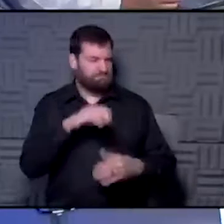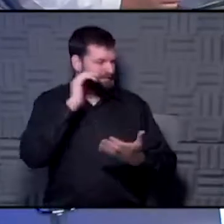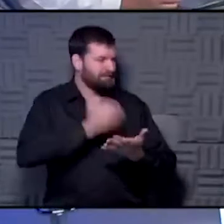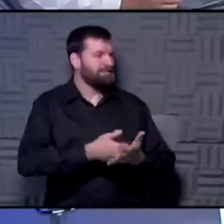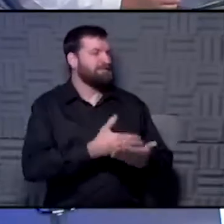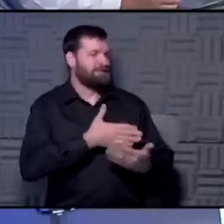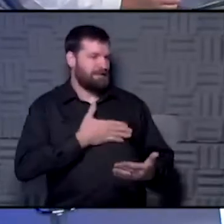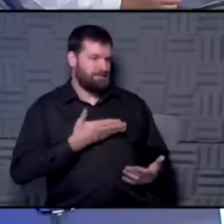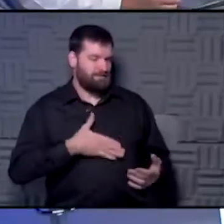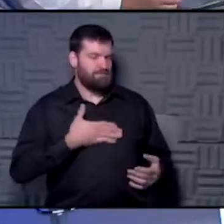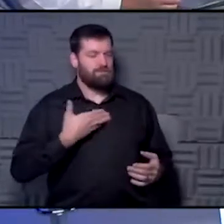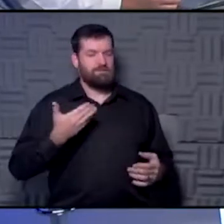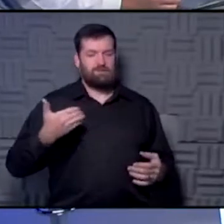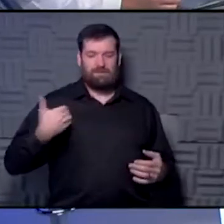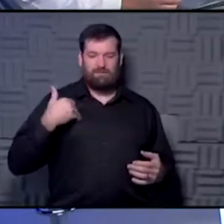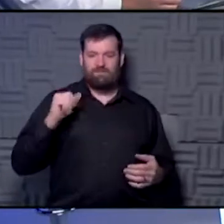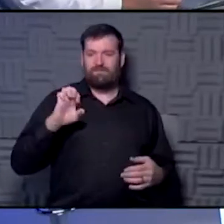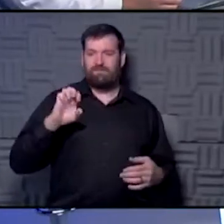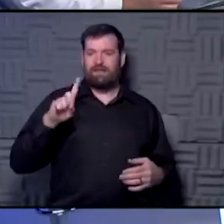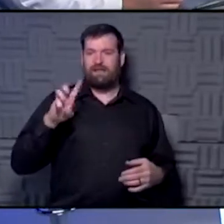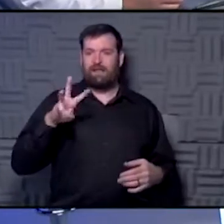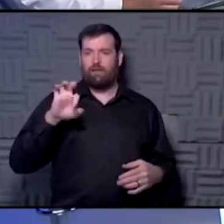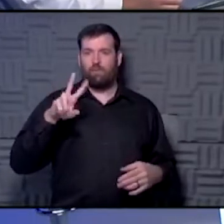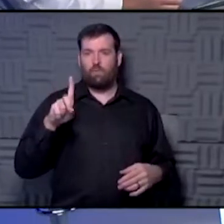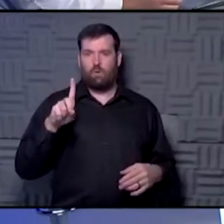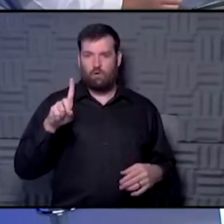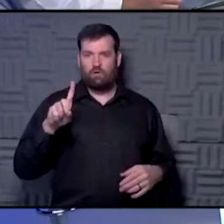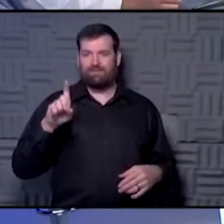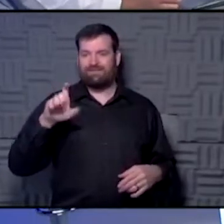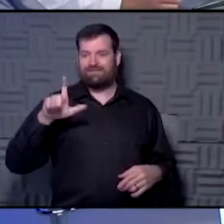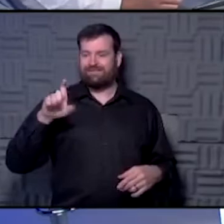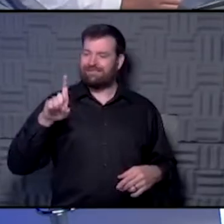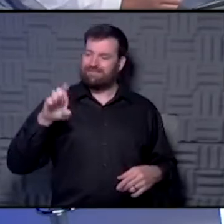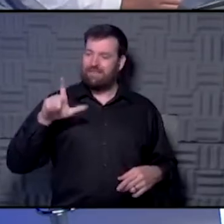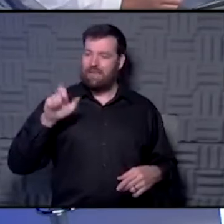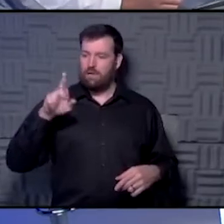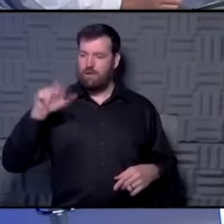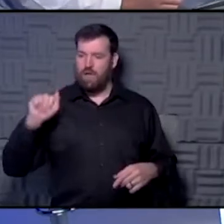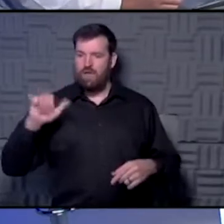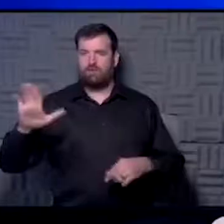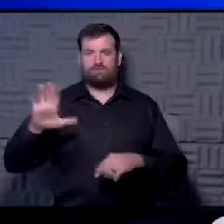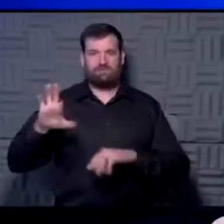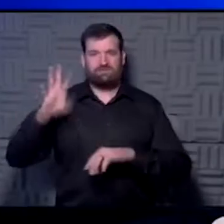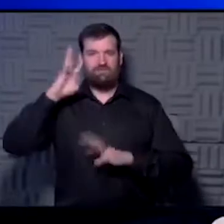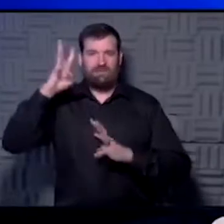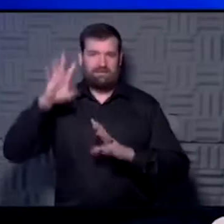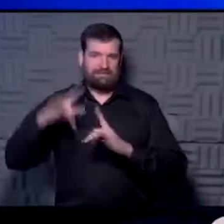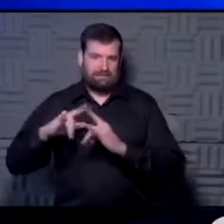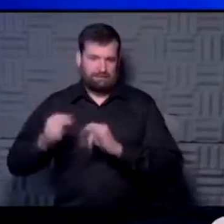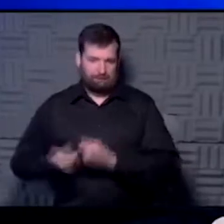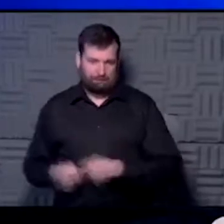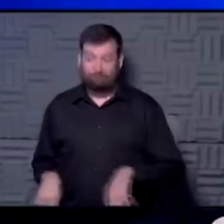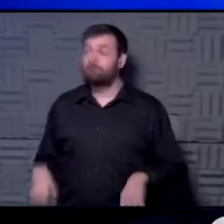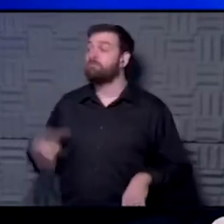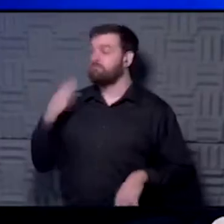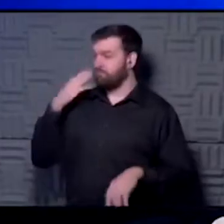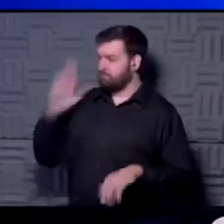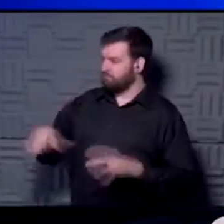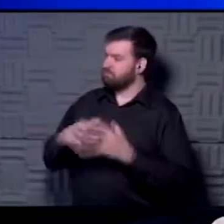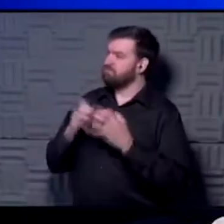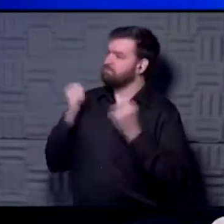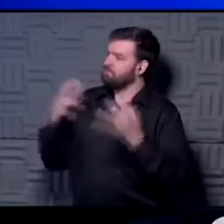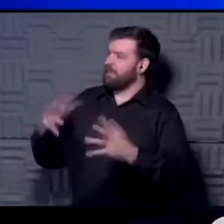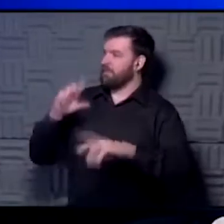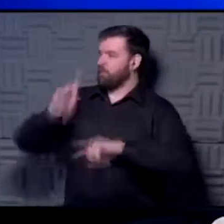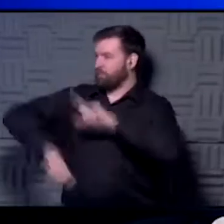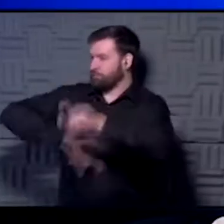has Edwards Hilaire on his fantasy football team, so he was happy. He did look good. All right. Well, we know there's going to be a lot of questions we have